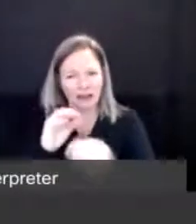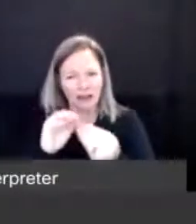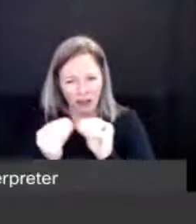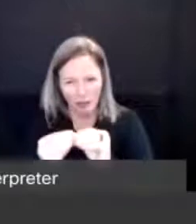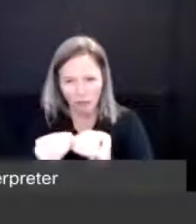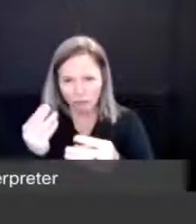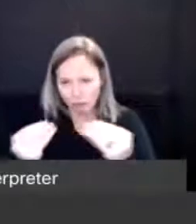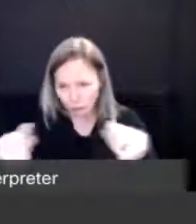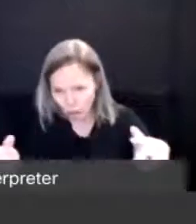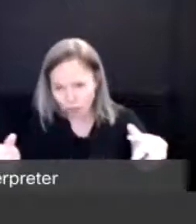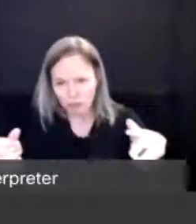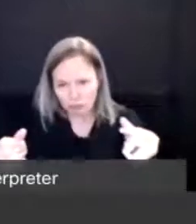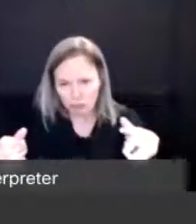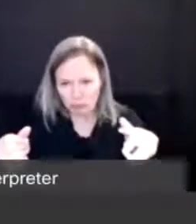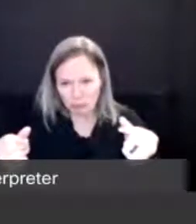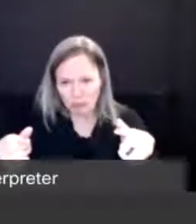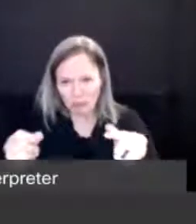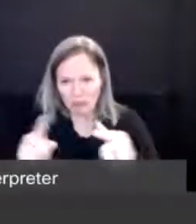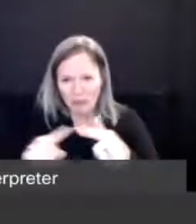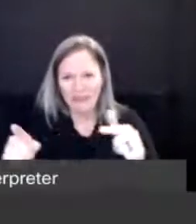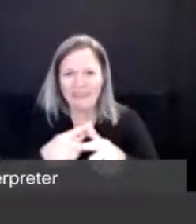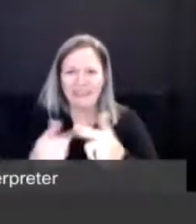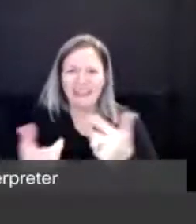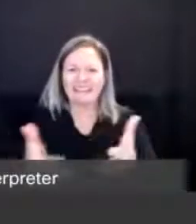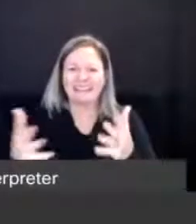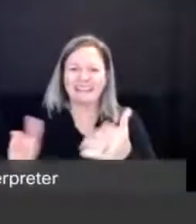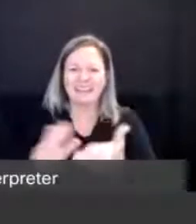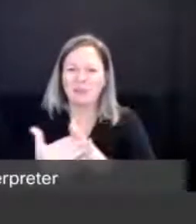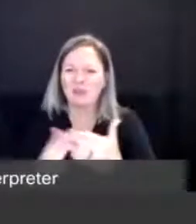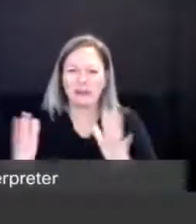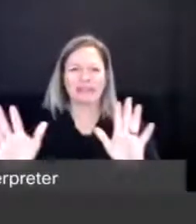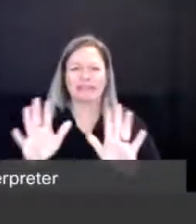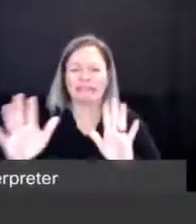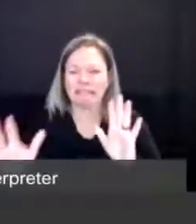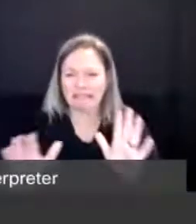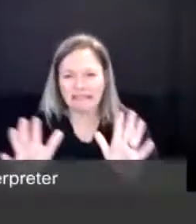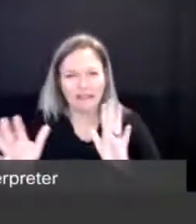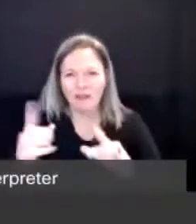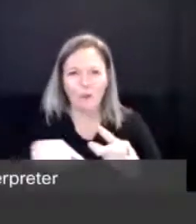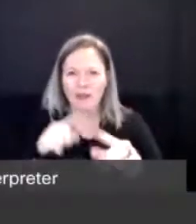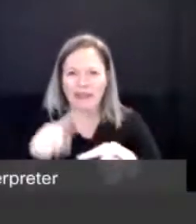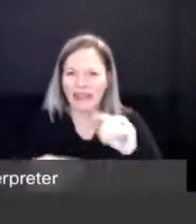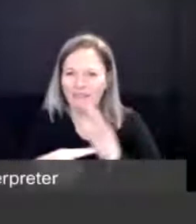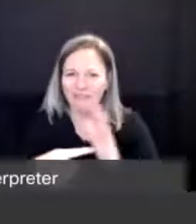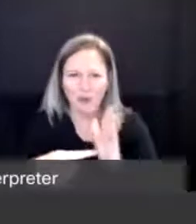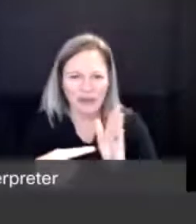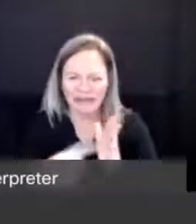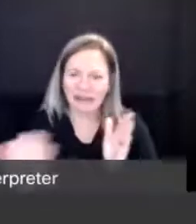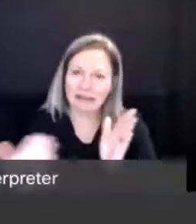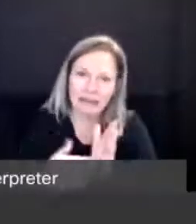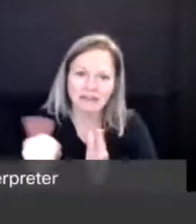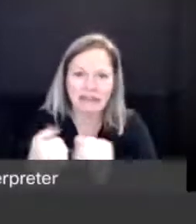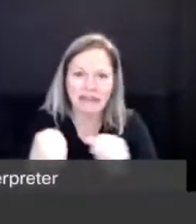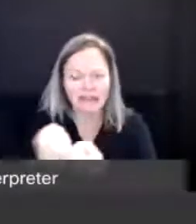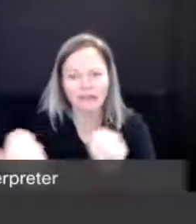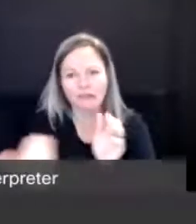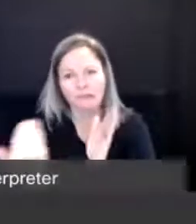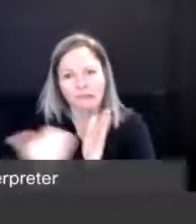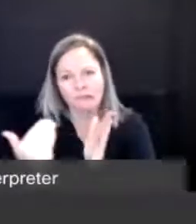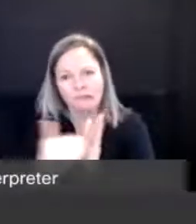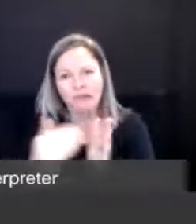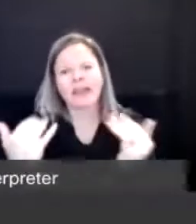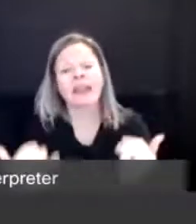and we lose our traction with our community because we just can't afford it. And we've done this again for 10 years, and now